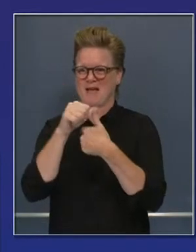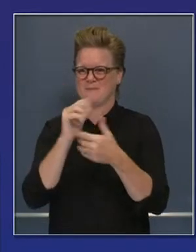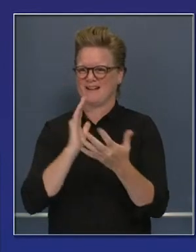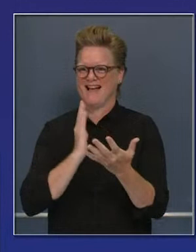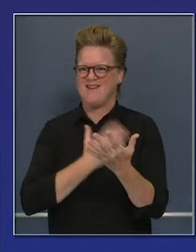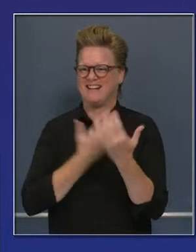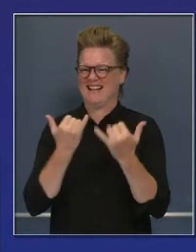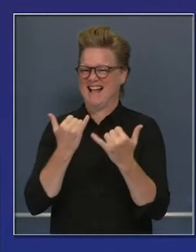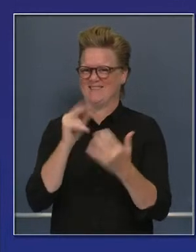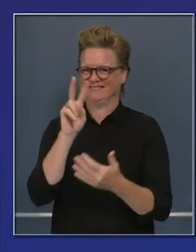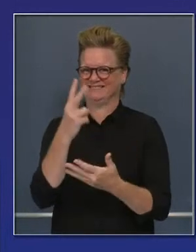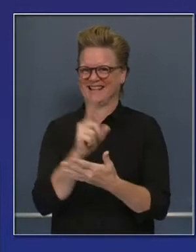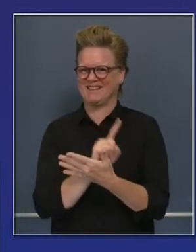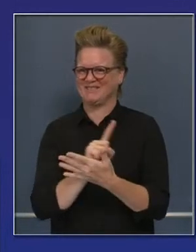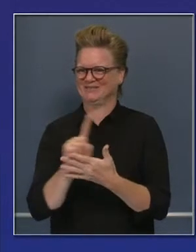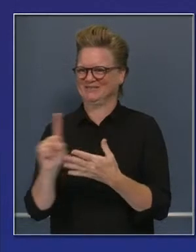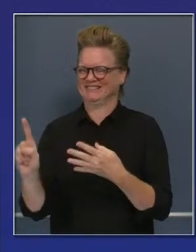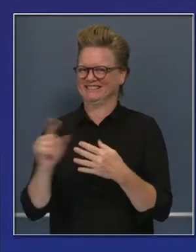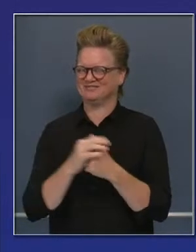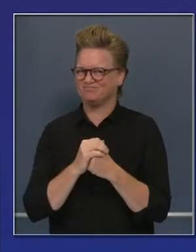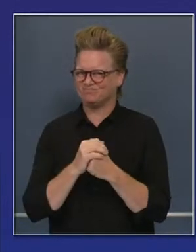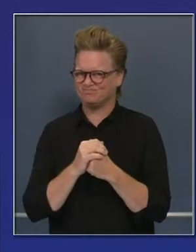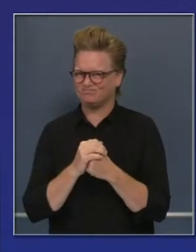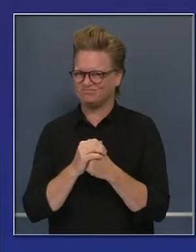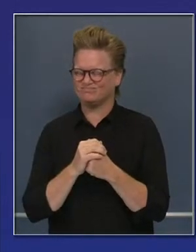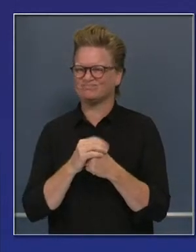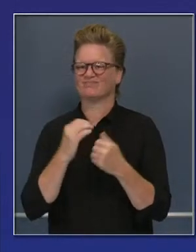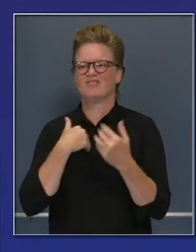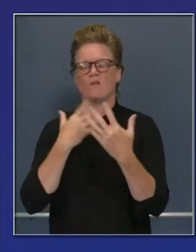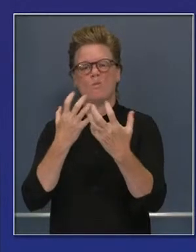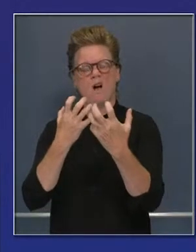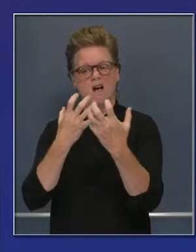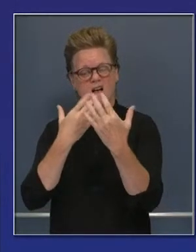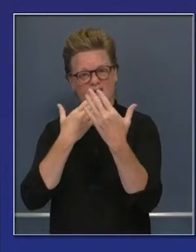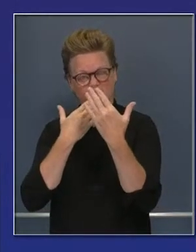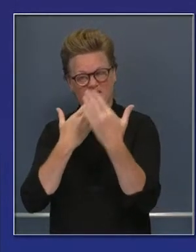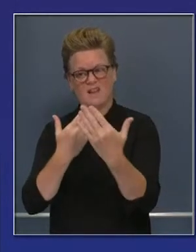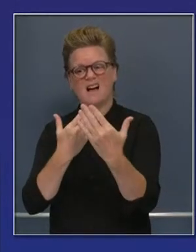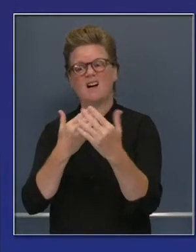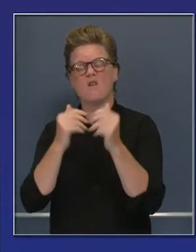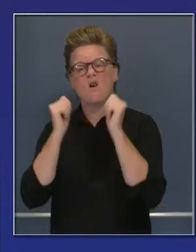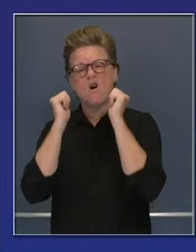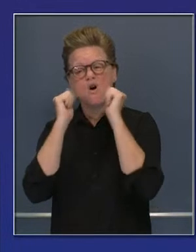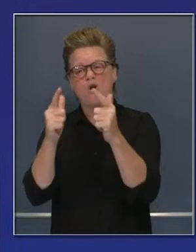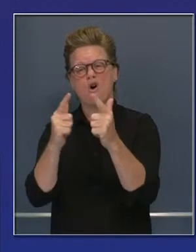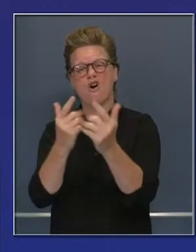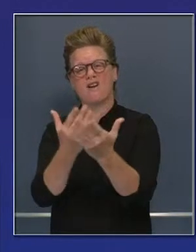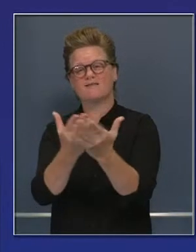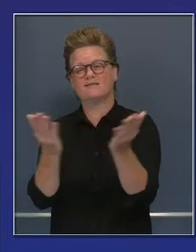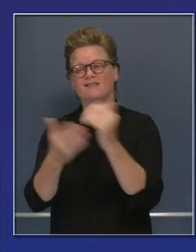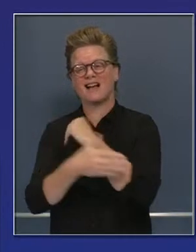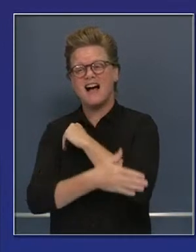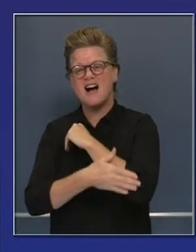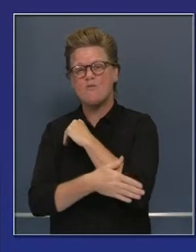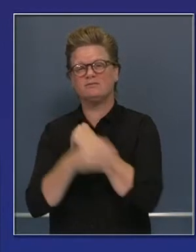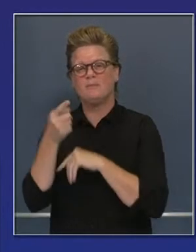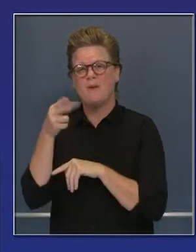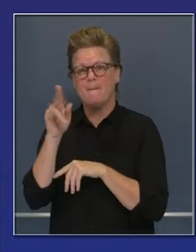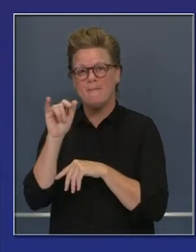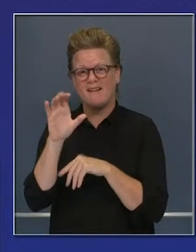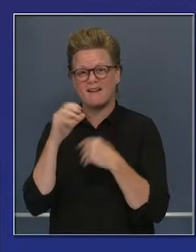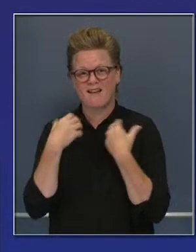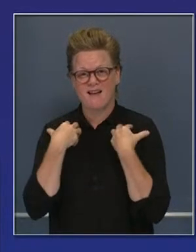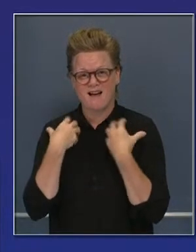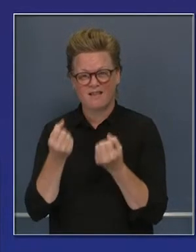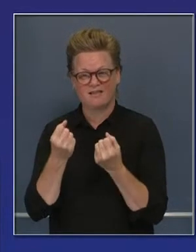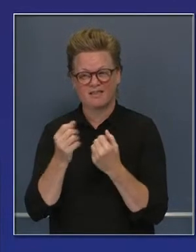to say a deep, heartfelt thank you to all the county health officers, boards of supervisors, many others who've